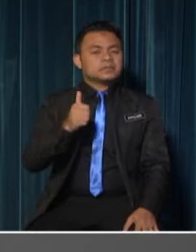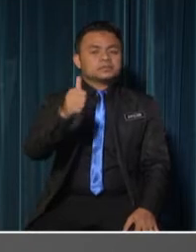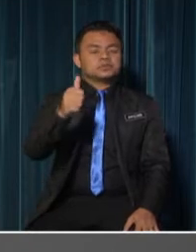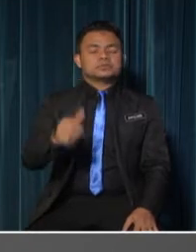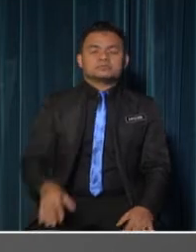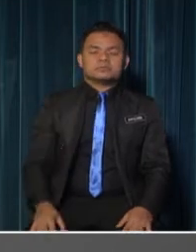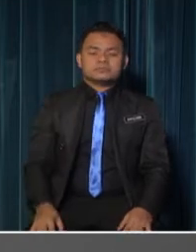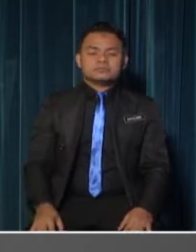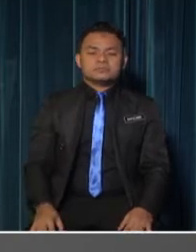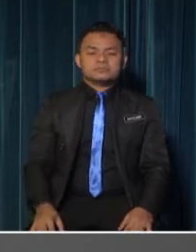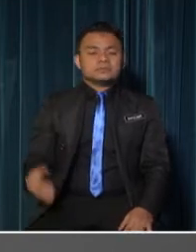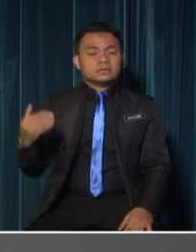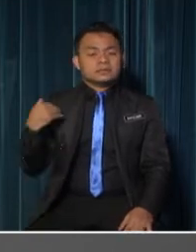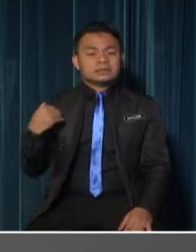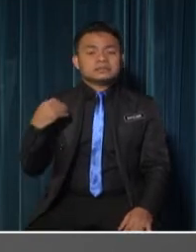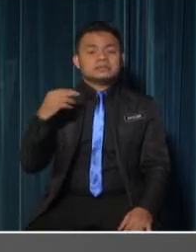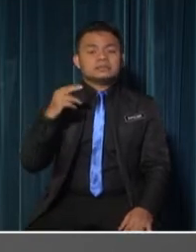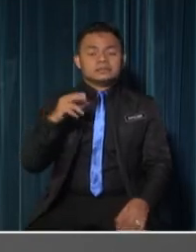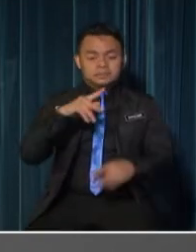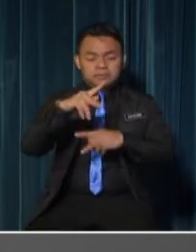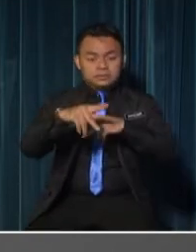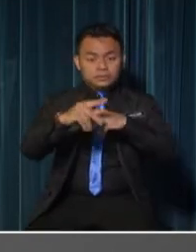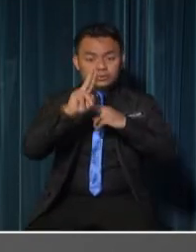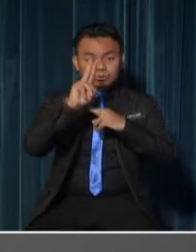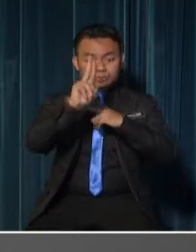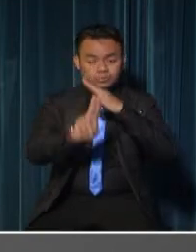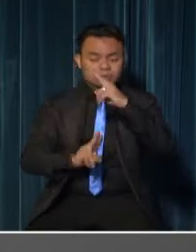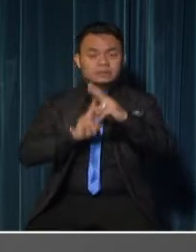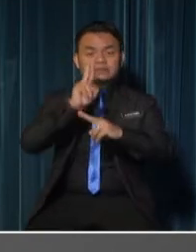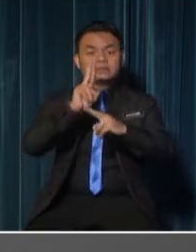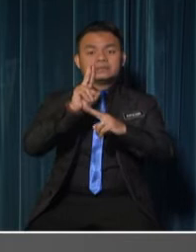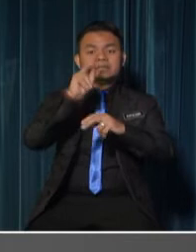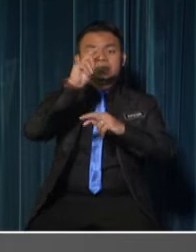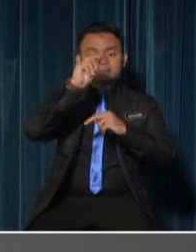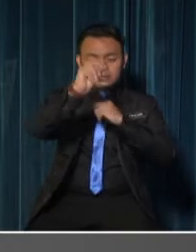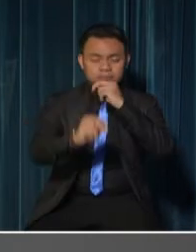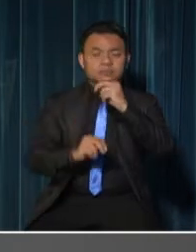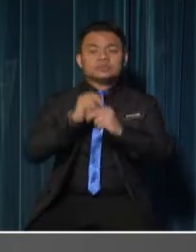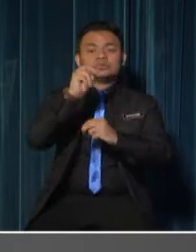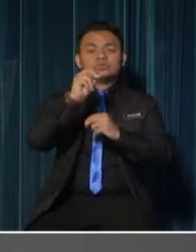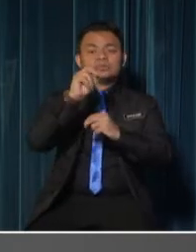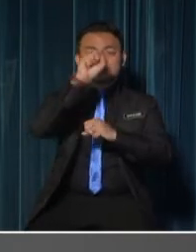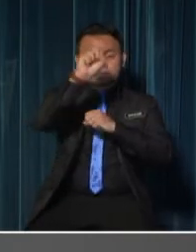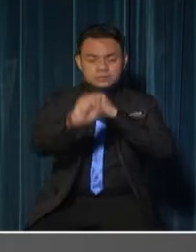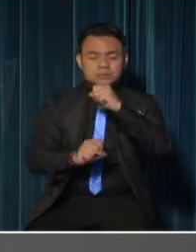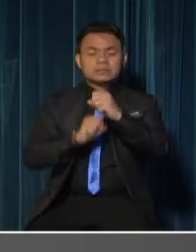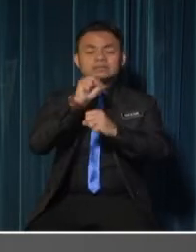They are Uranus, Neptune, Saturn, Mars,